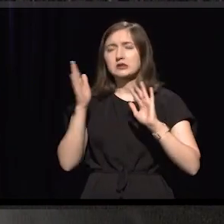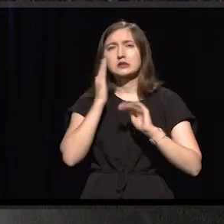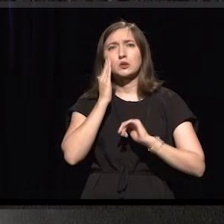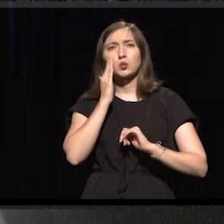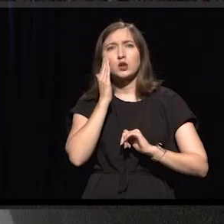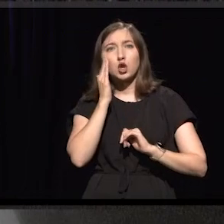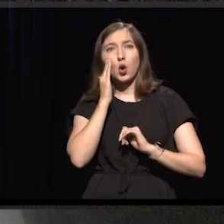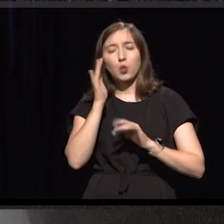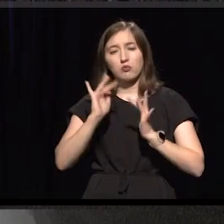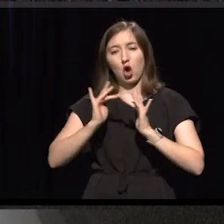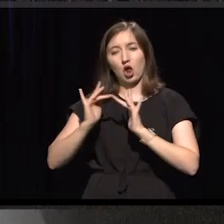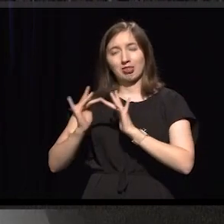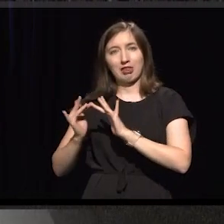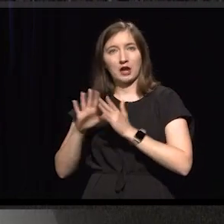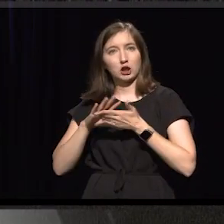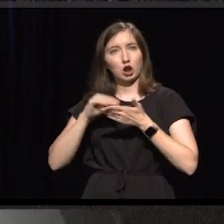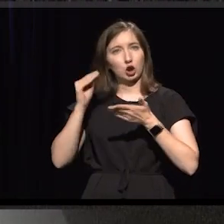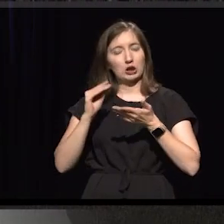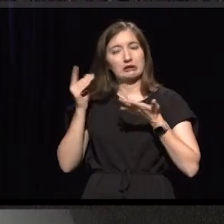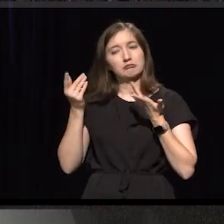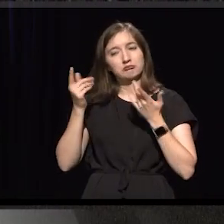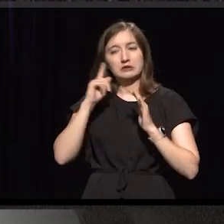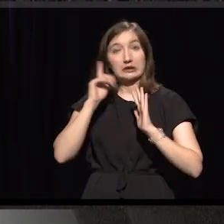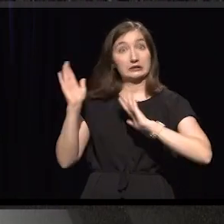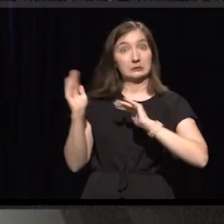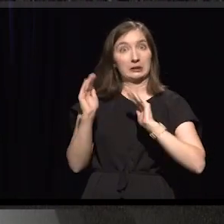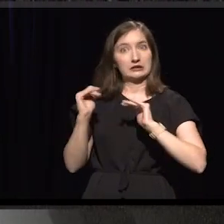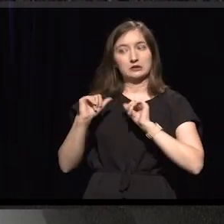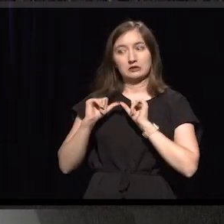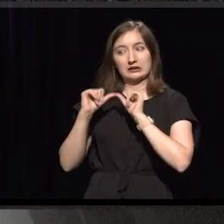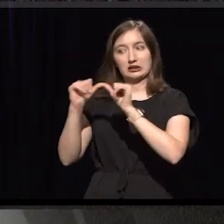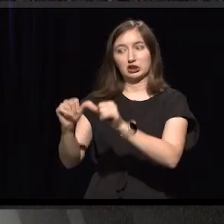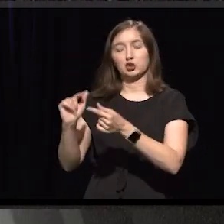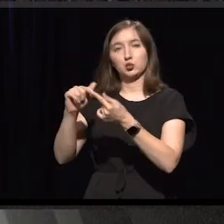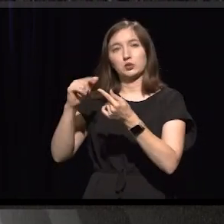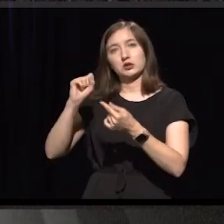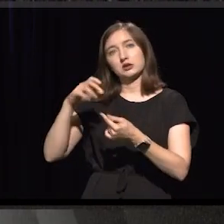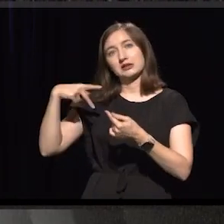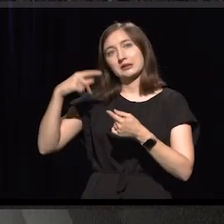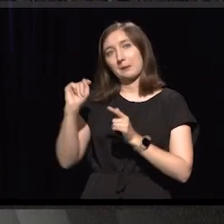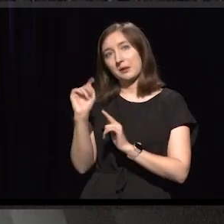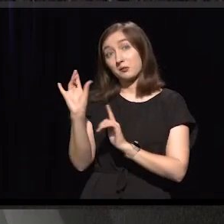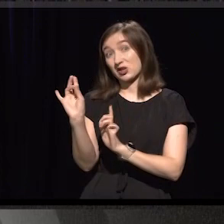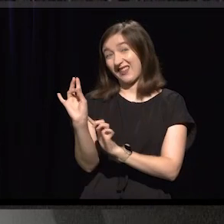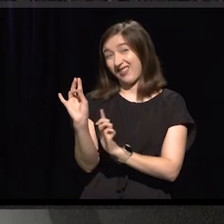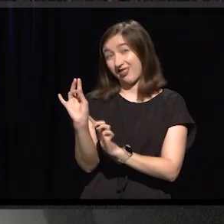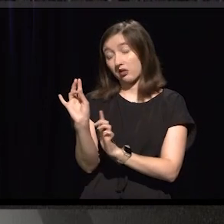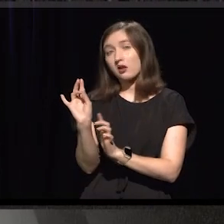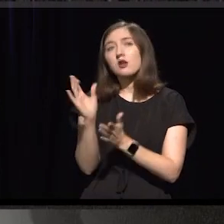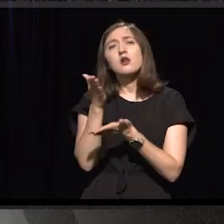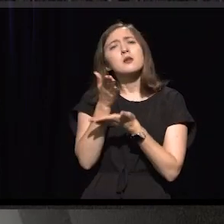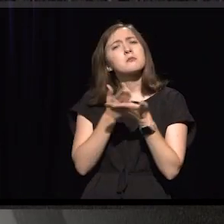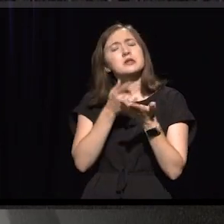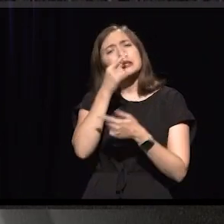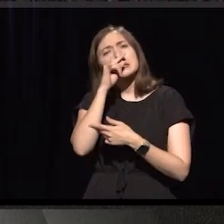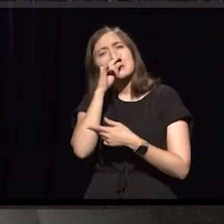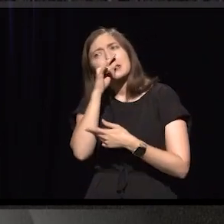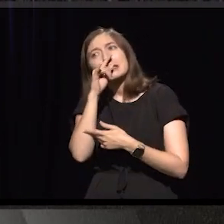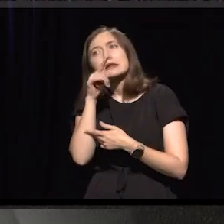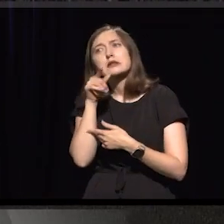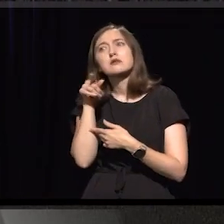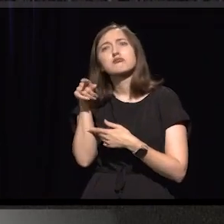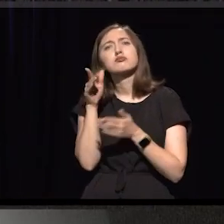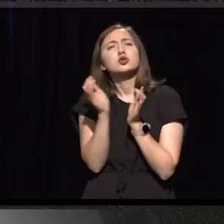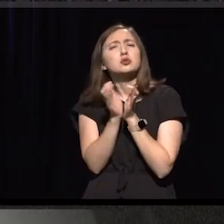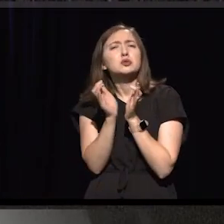until September 7th, but some places have created alternatives to the classroom where kids can access virtual learning with a small group of